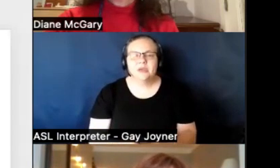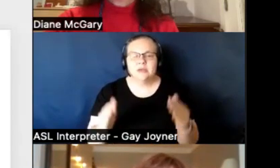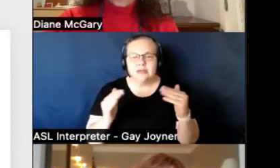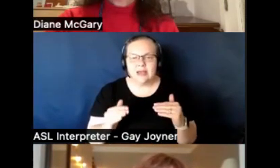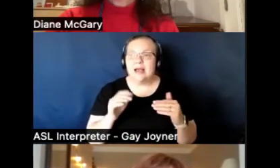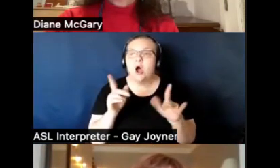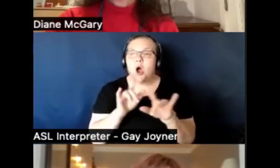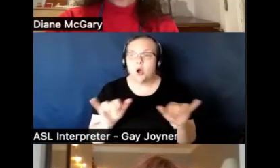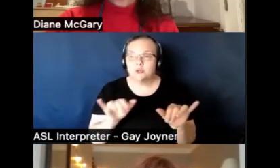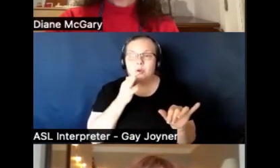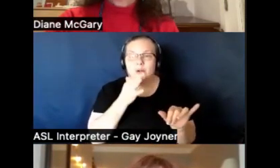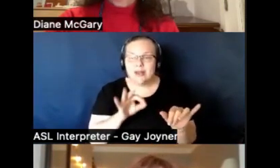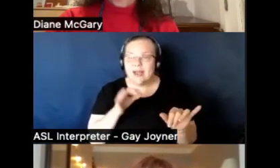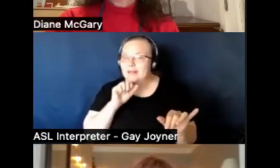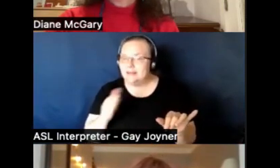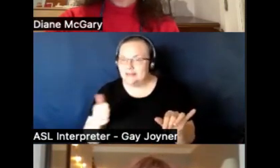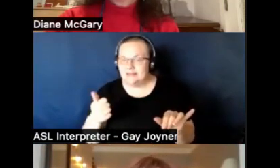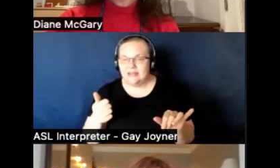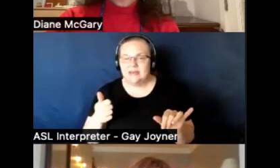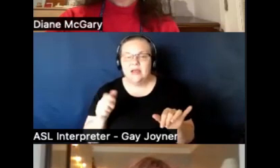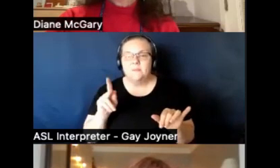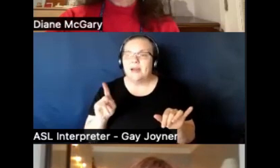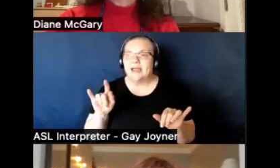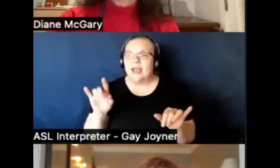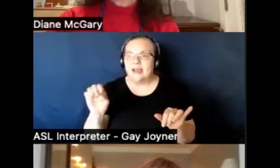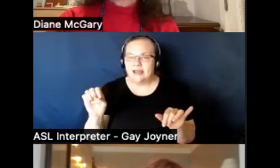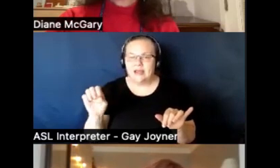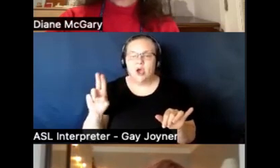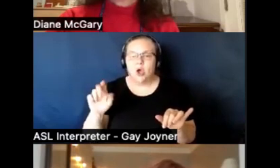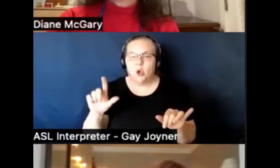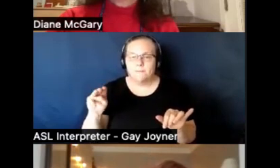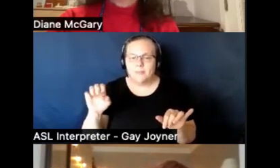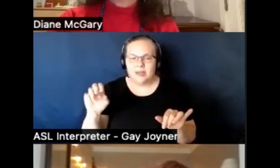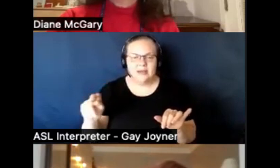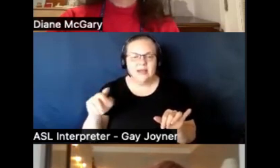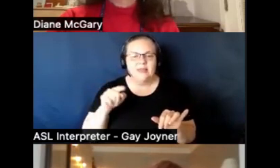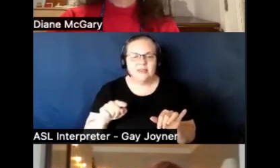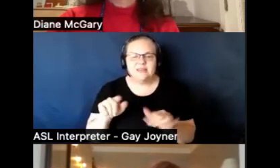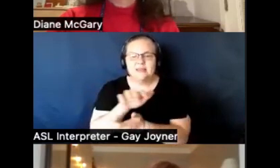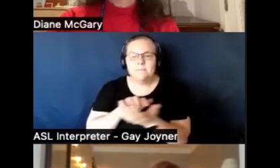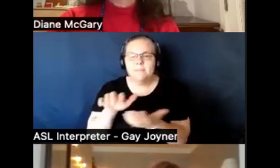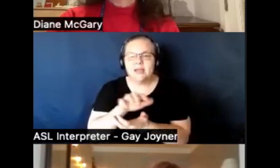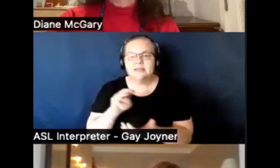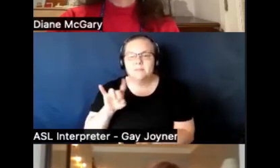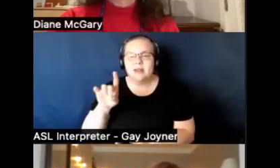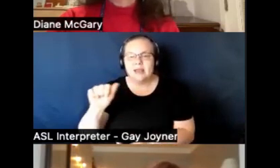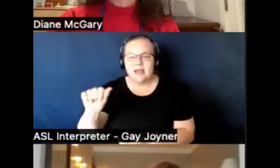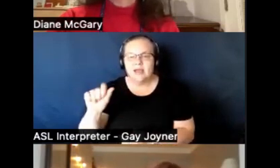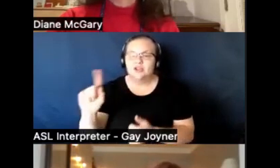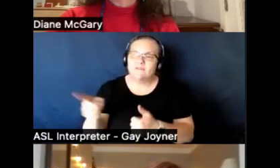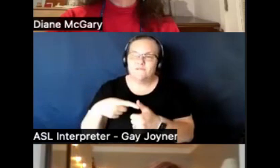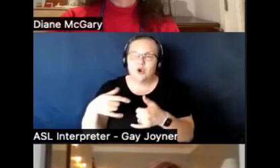This is also by Katie in the 9 to 10-year-old category. This is mixed media and got a first place.